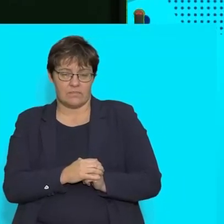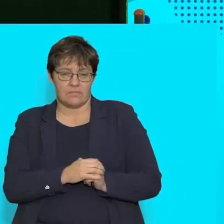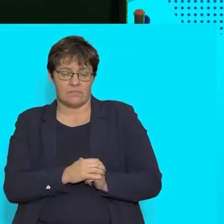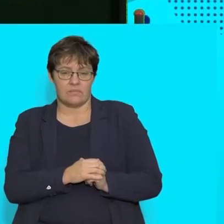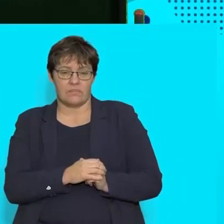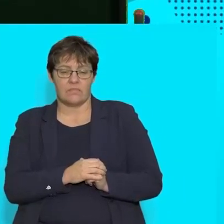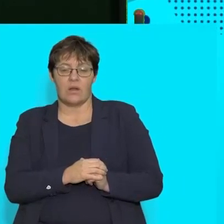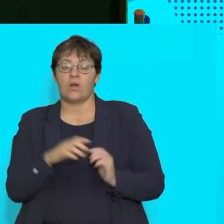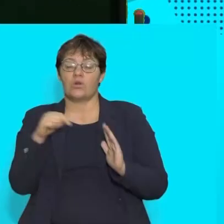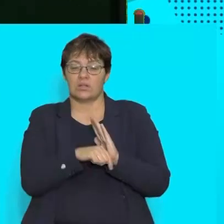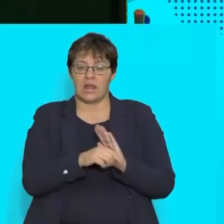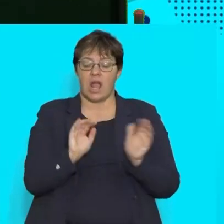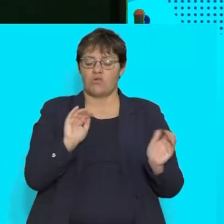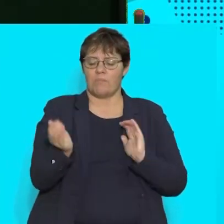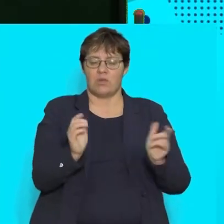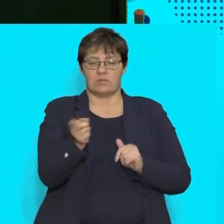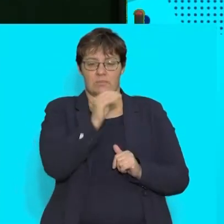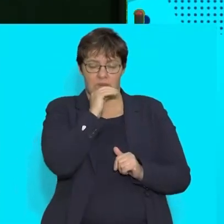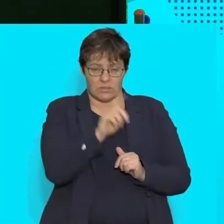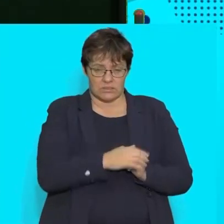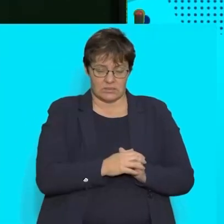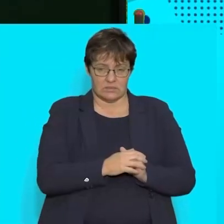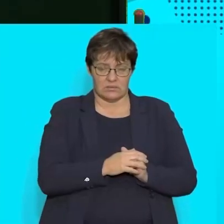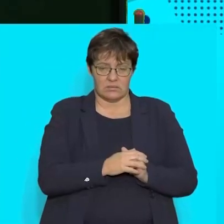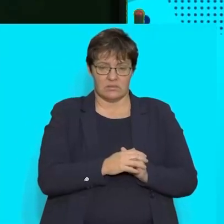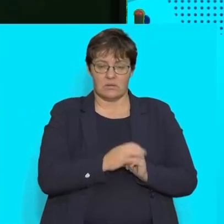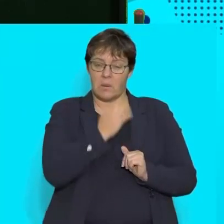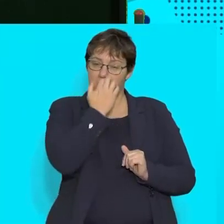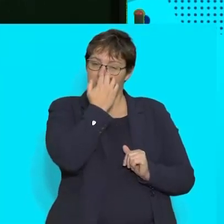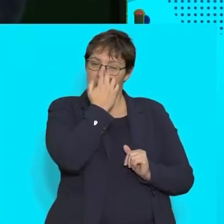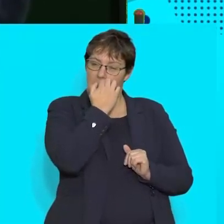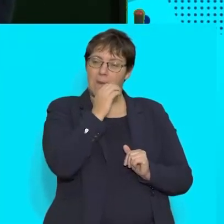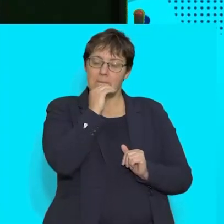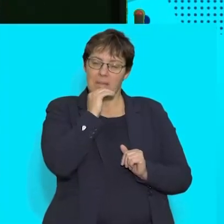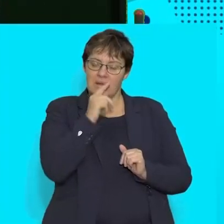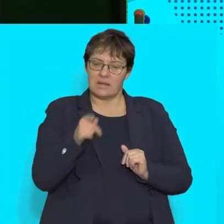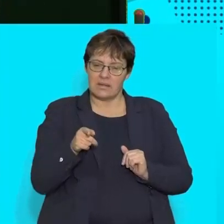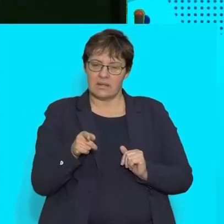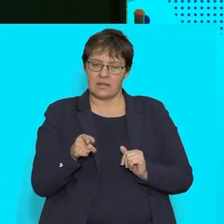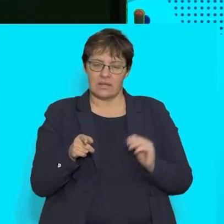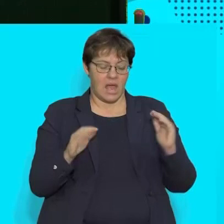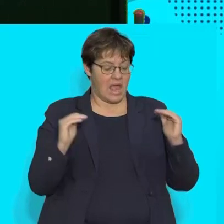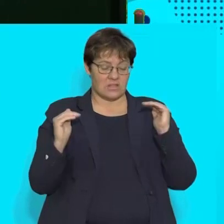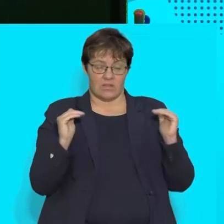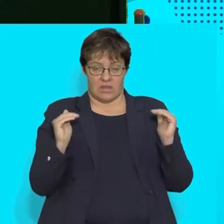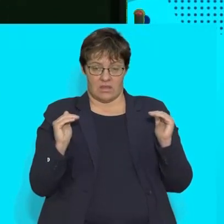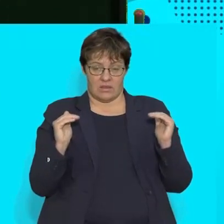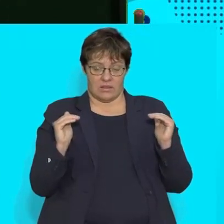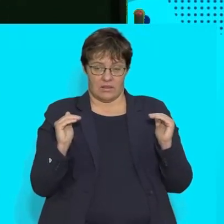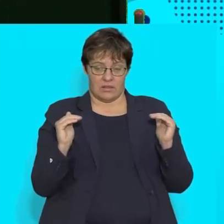give you context to what a comparison is. Guys, it's important that comparisons need to be relative to each